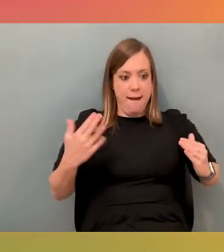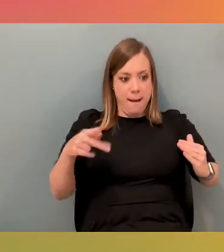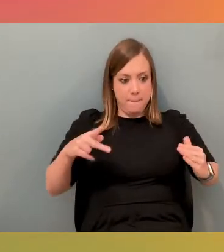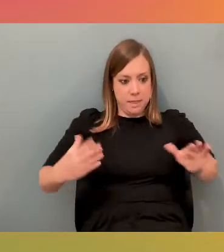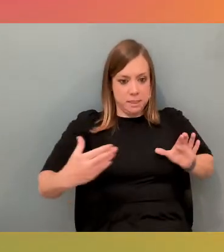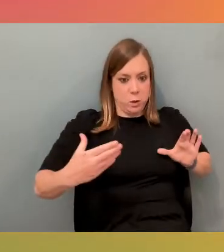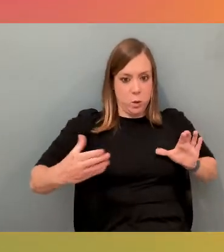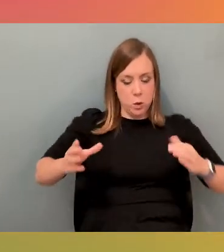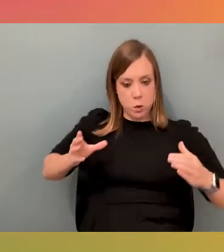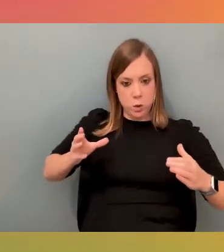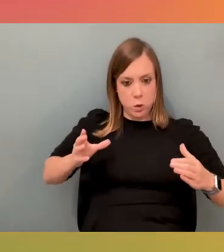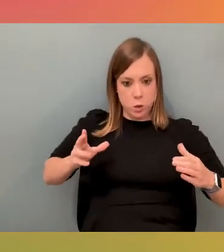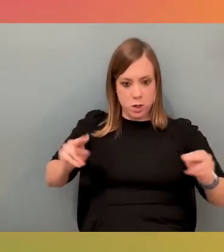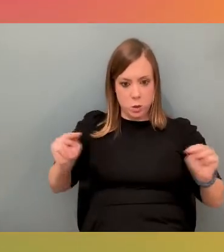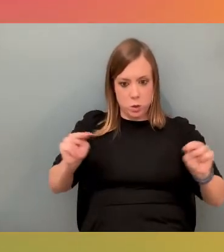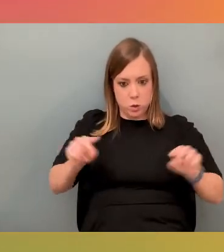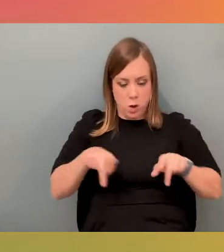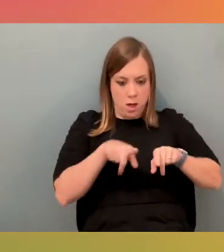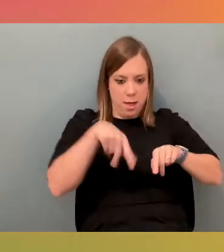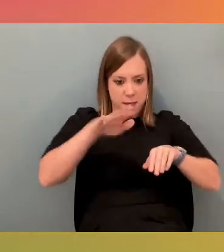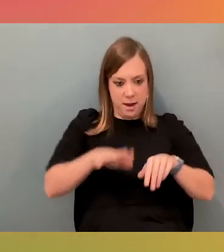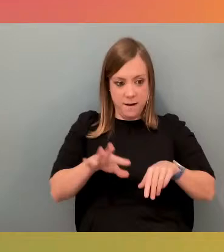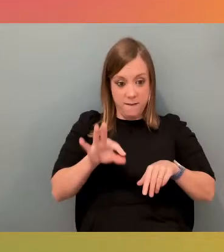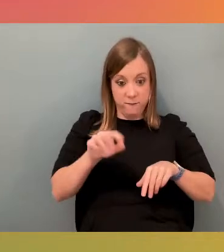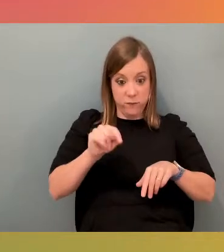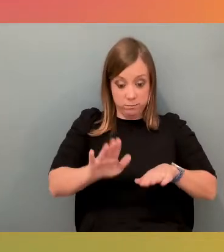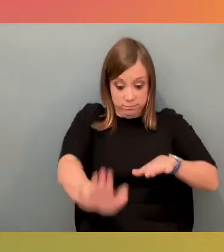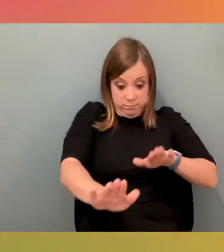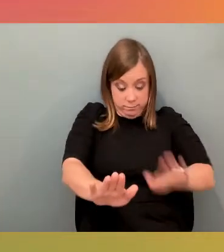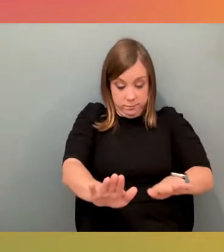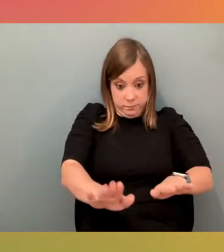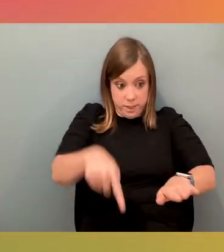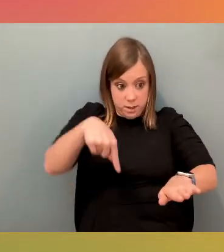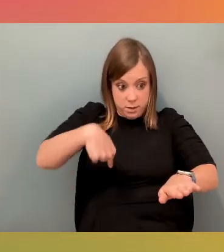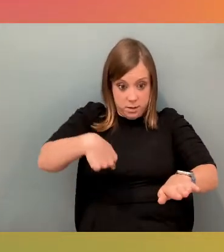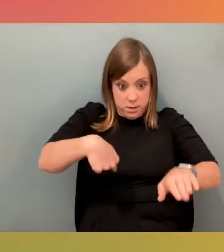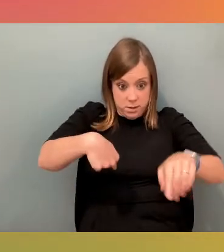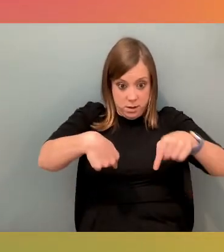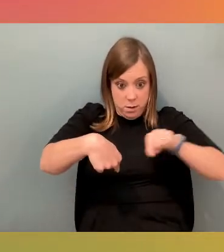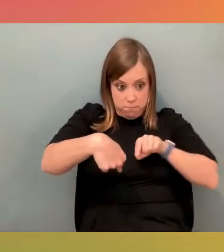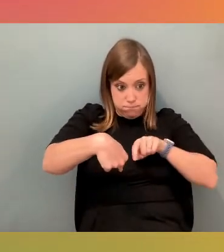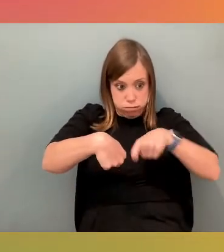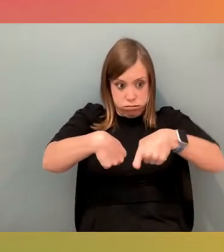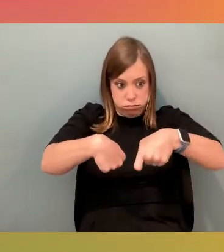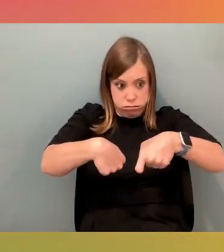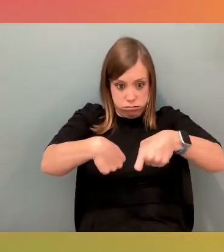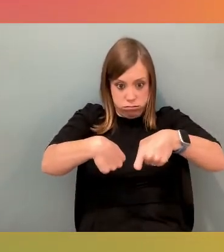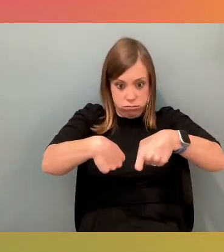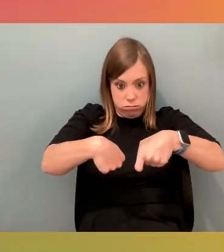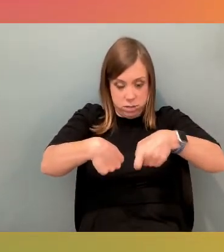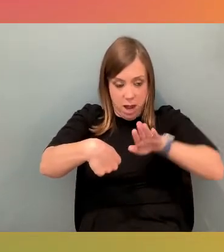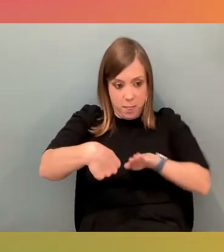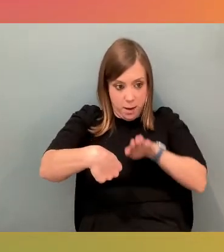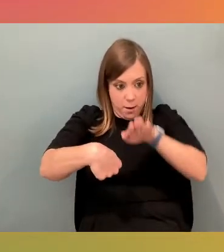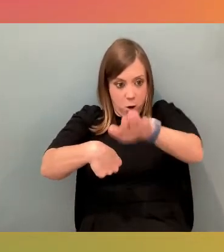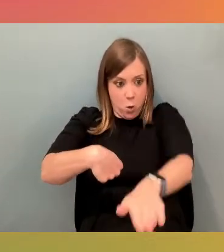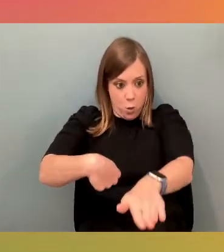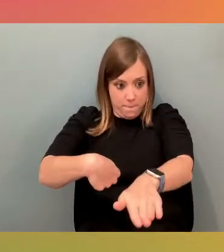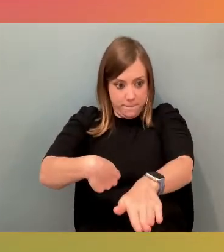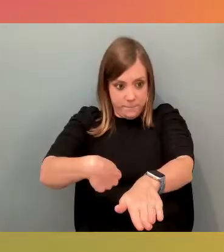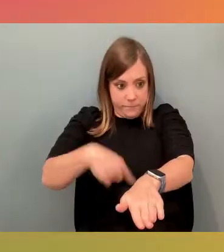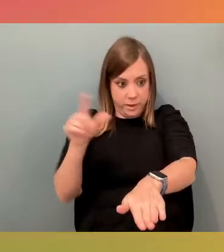plank. Find that core compression. Draw the left knee as high as you can. Beautiful. Flex the left foot and step it forward between the